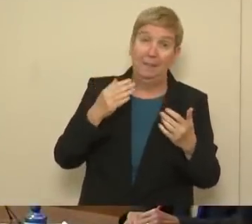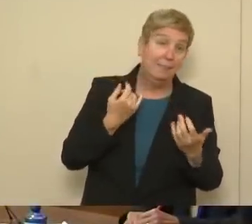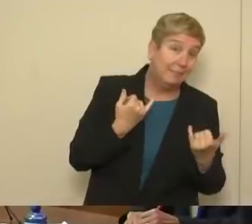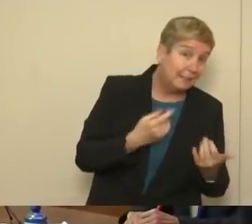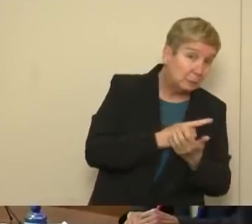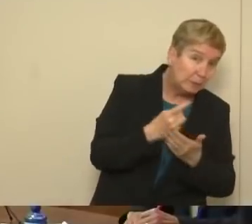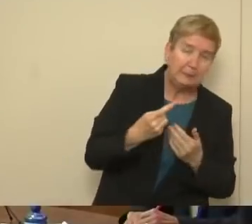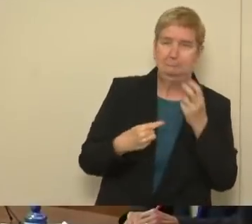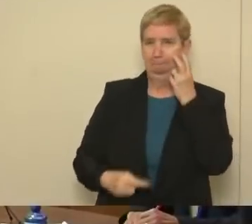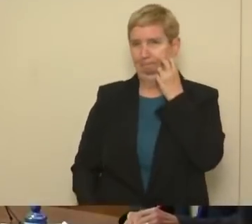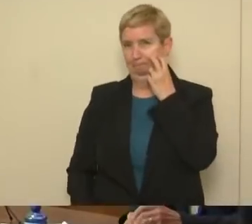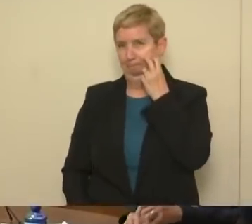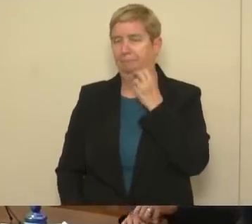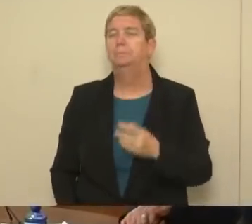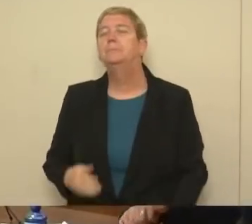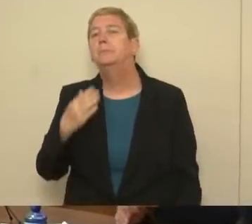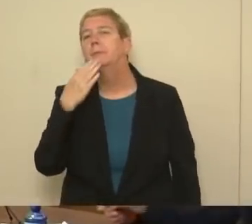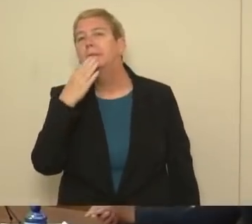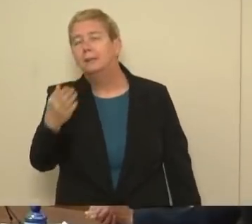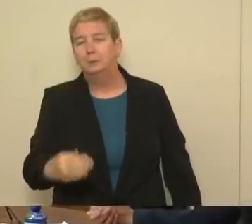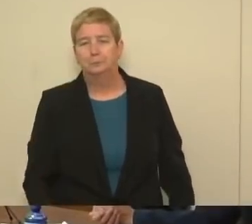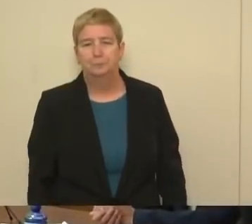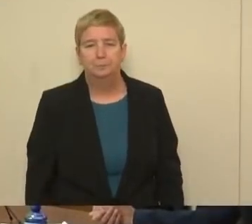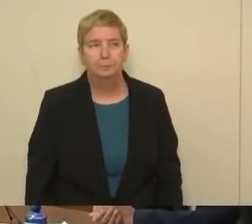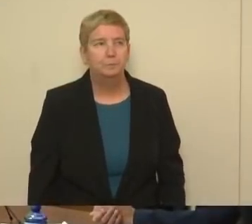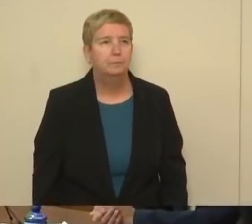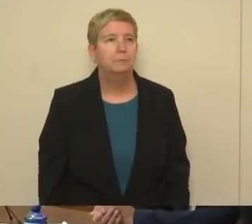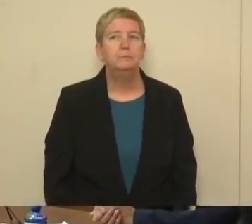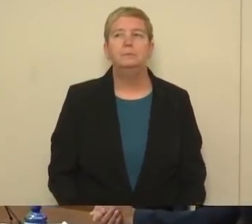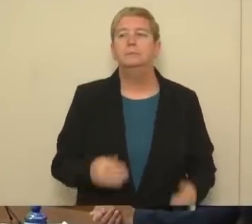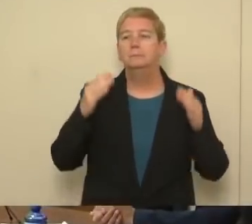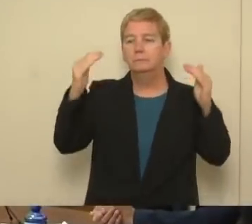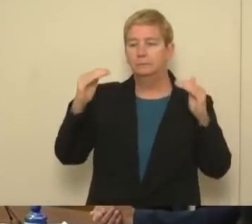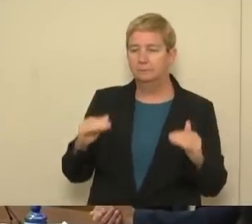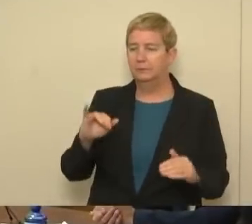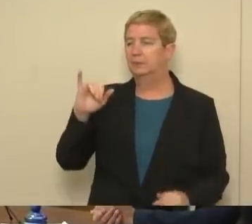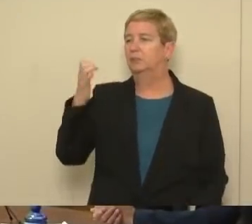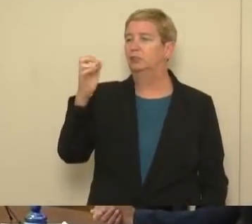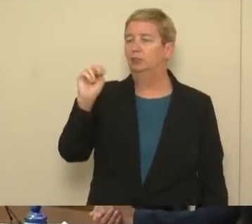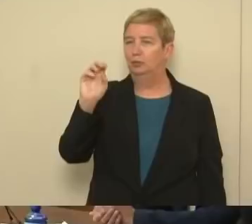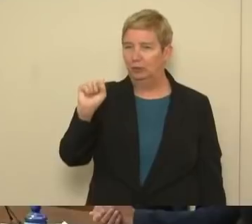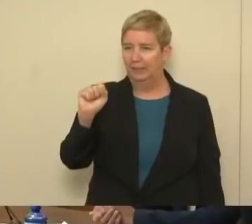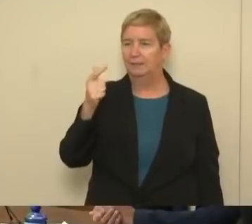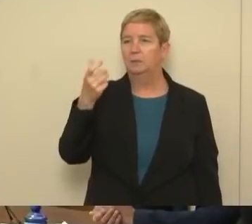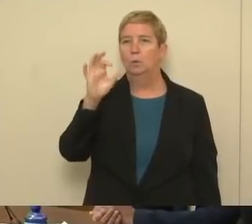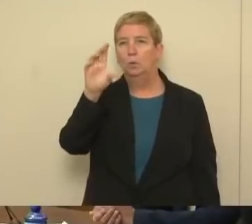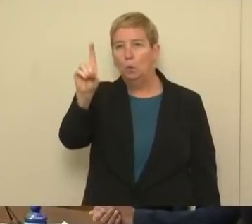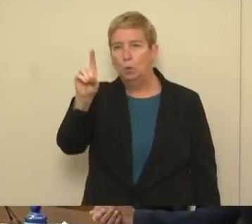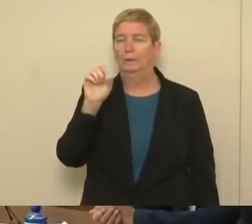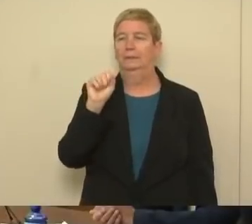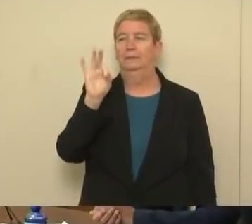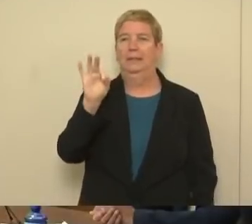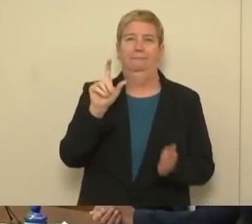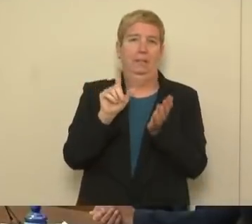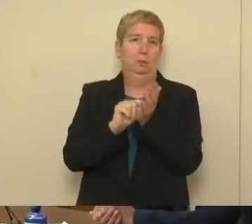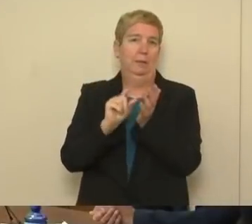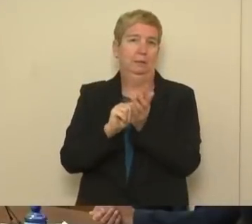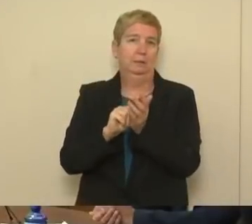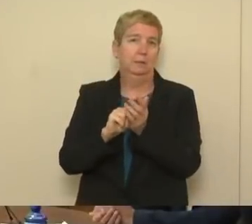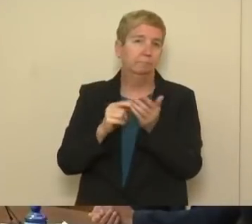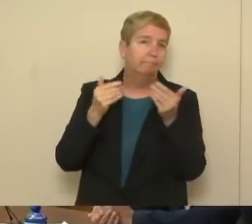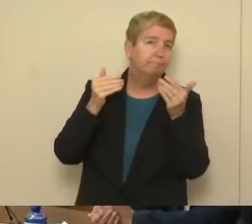me. Thank you, Governor. Next, I will go to Jens Gould with the Santa Fe New Mexican. Jens, you're unmuted. Go right ahead.